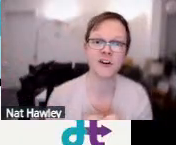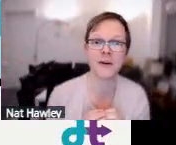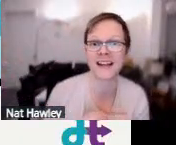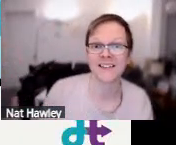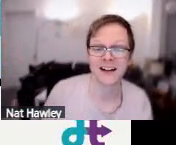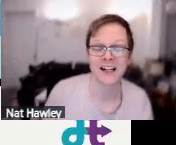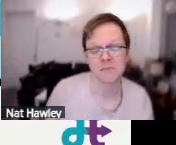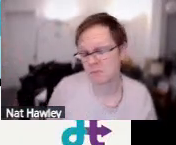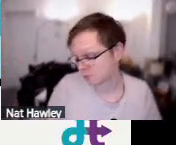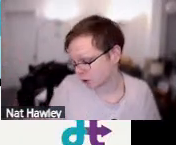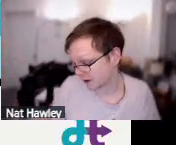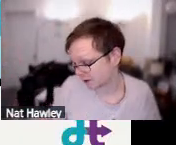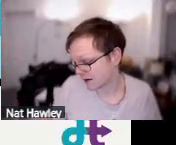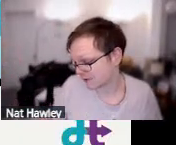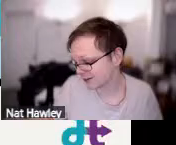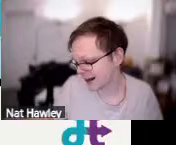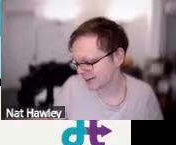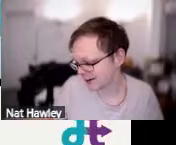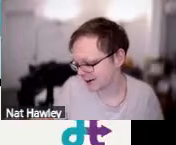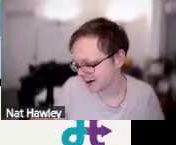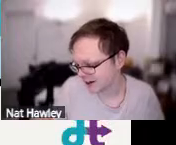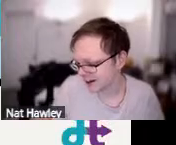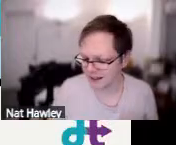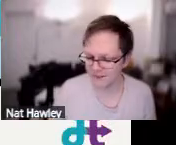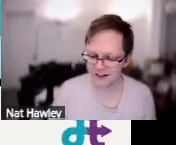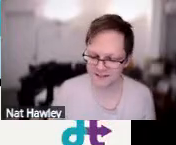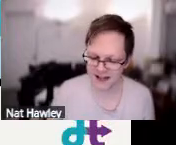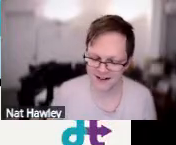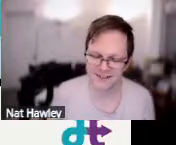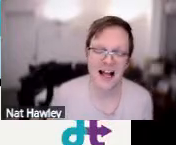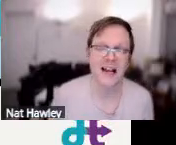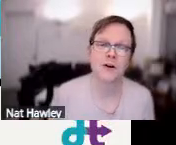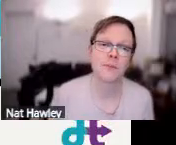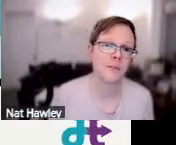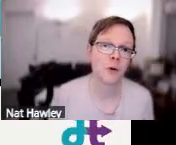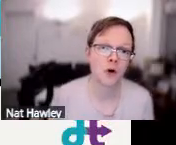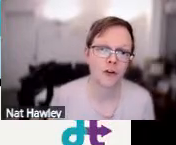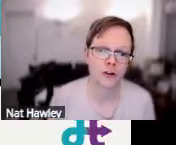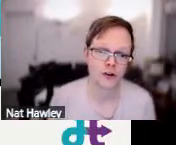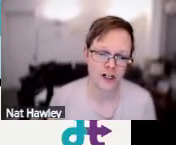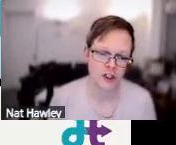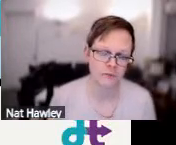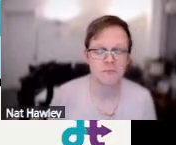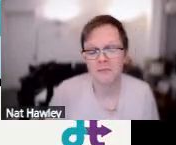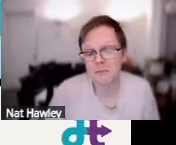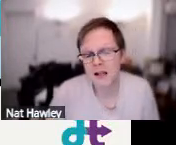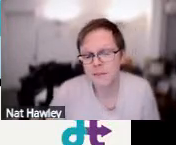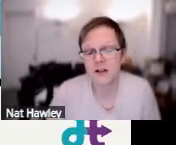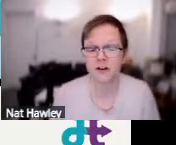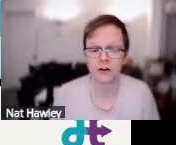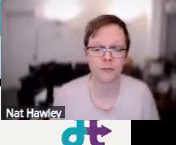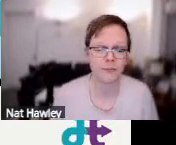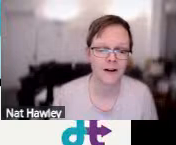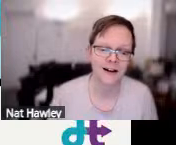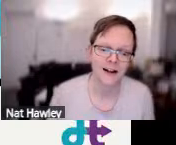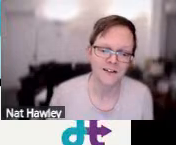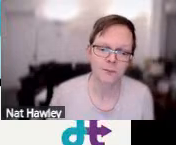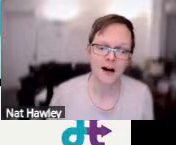you can do it easily, probably don't have dyslexia. If it takes a little bit more concentration, maybe you